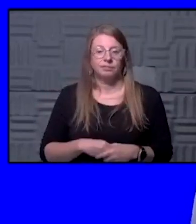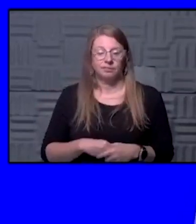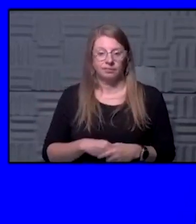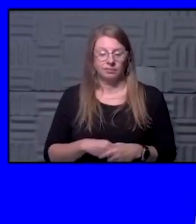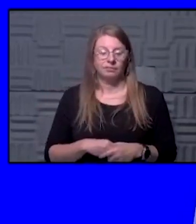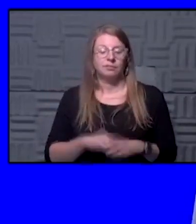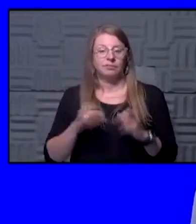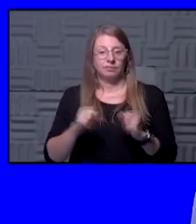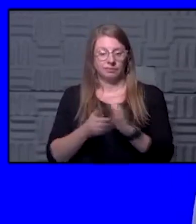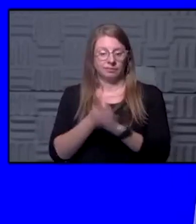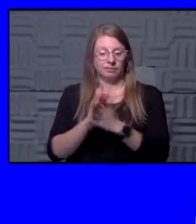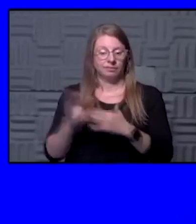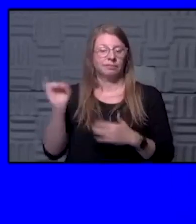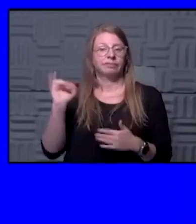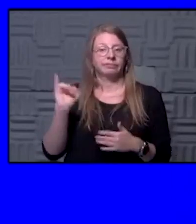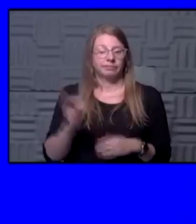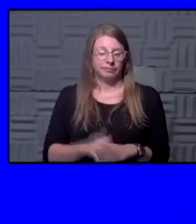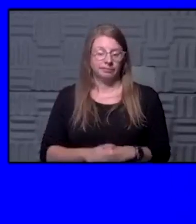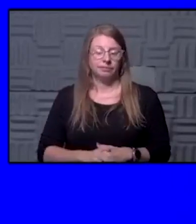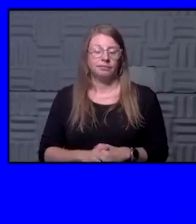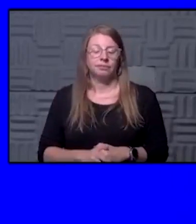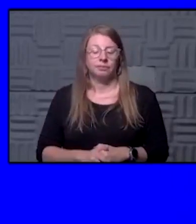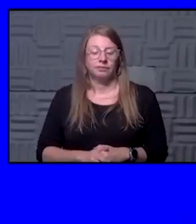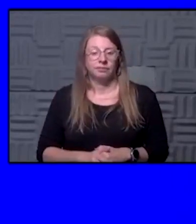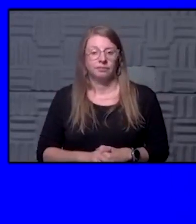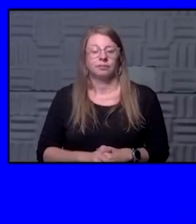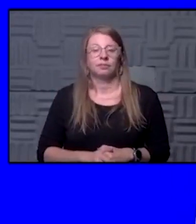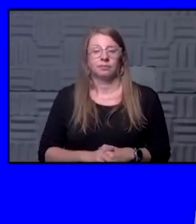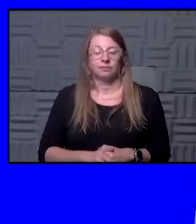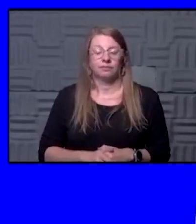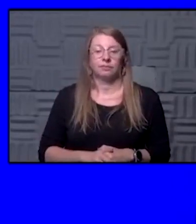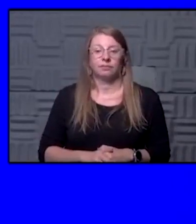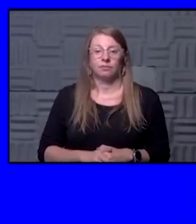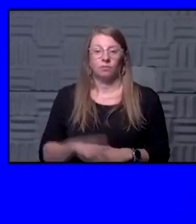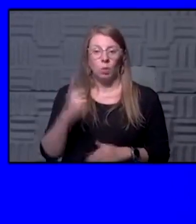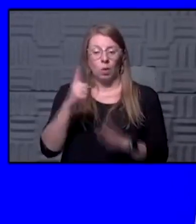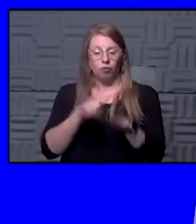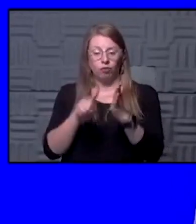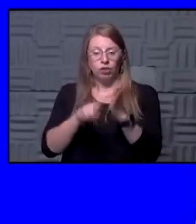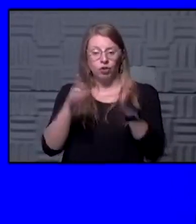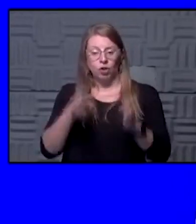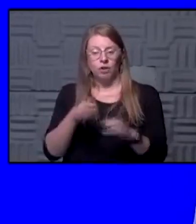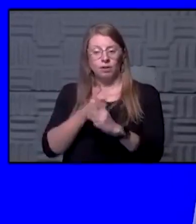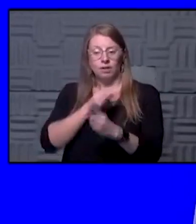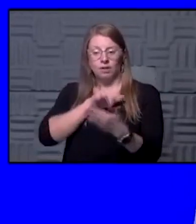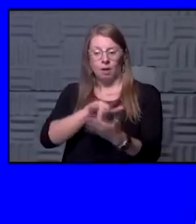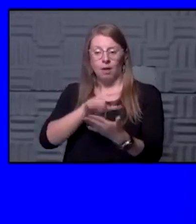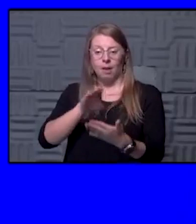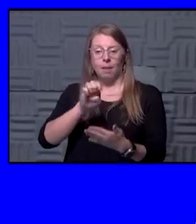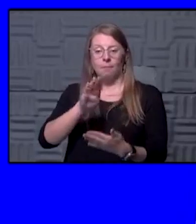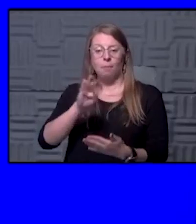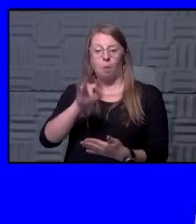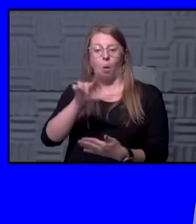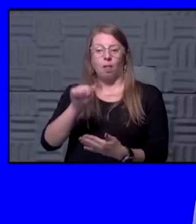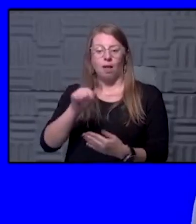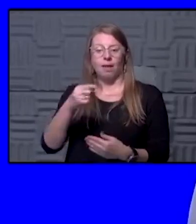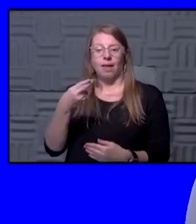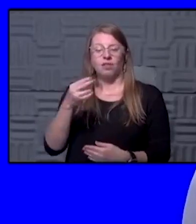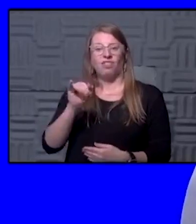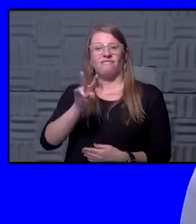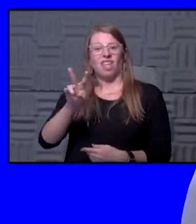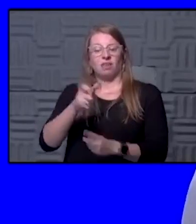then you can get infection that way. Even that one researcher who studied Ebola and who studied HIV,